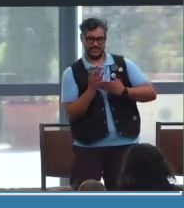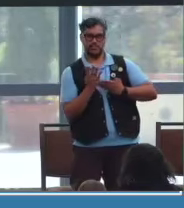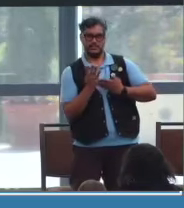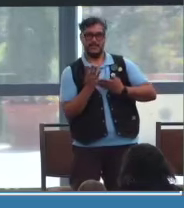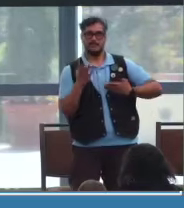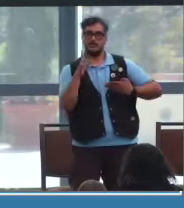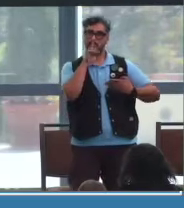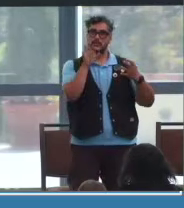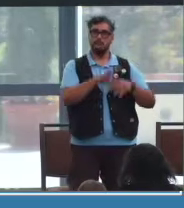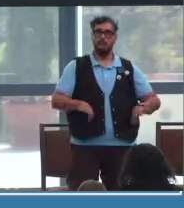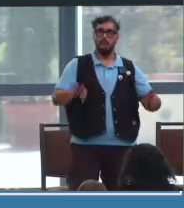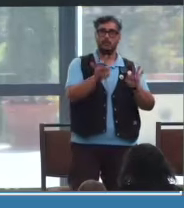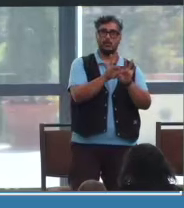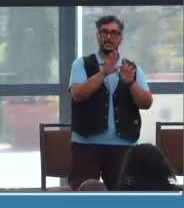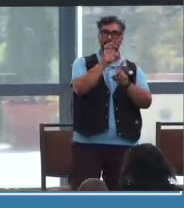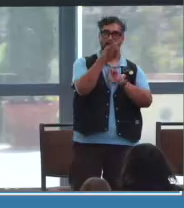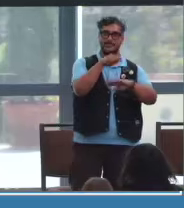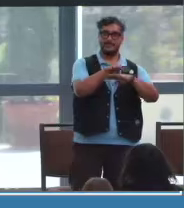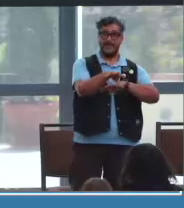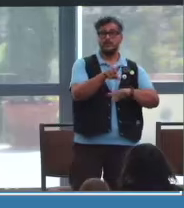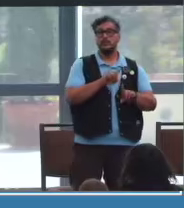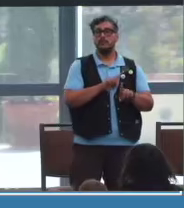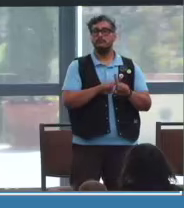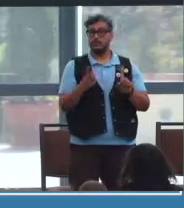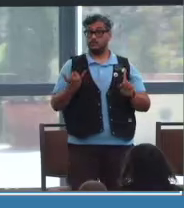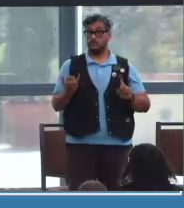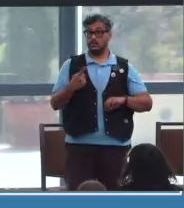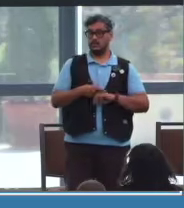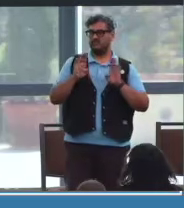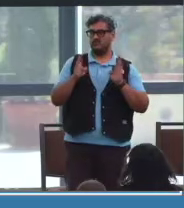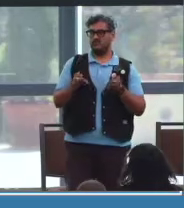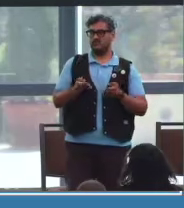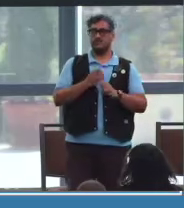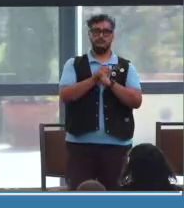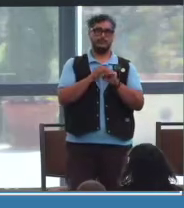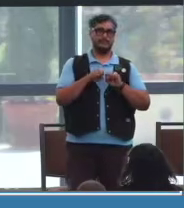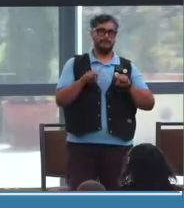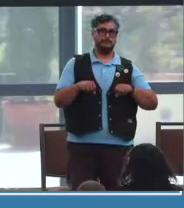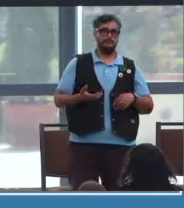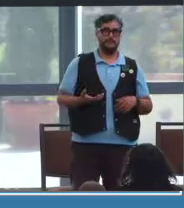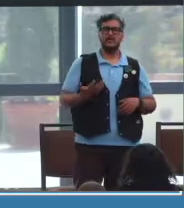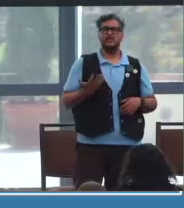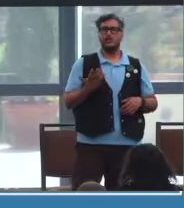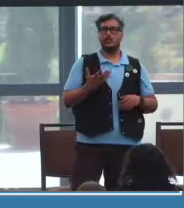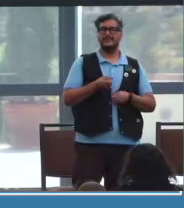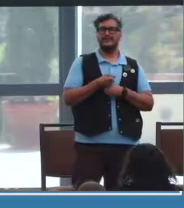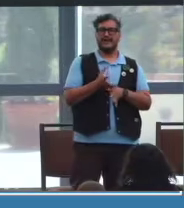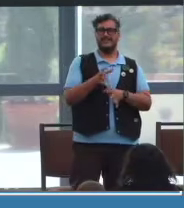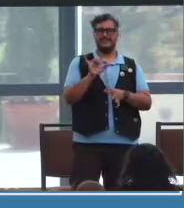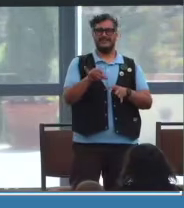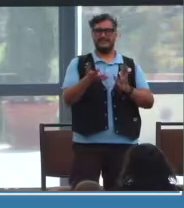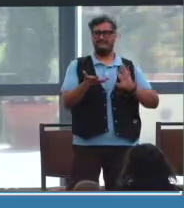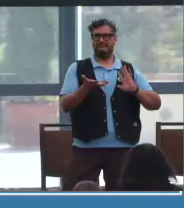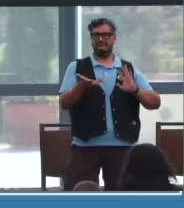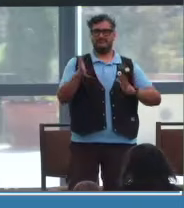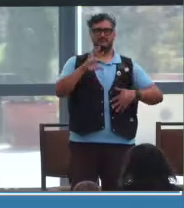factors. But what I really want to focus on today is the immune system and what causes the dysregulation of the